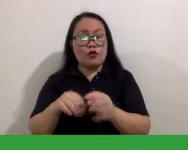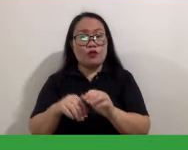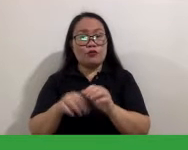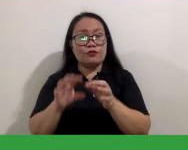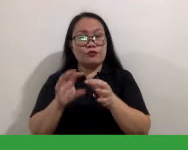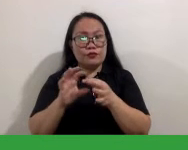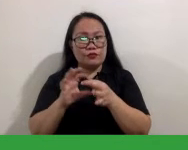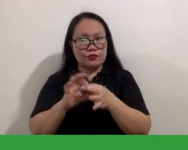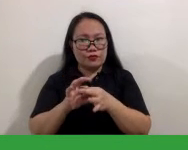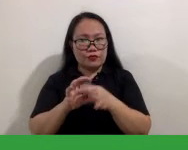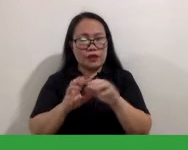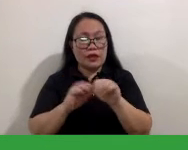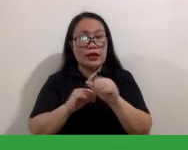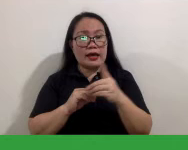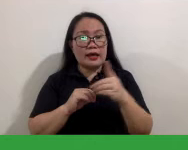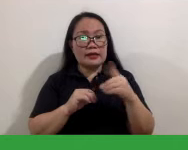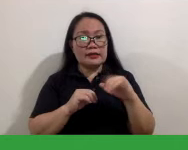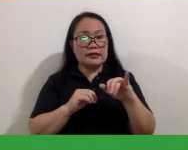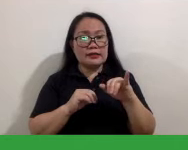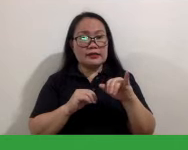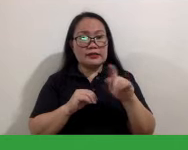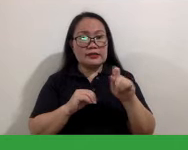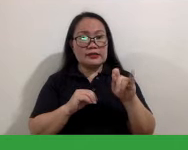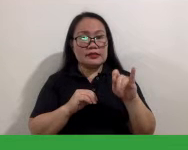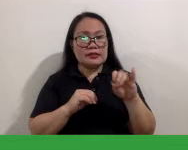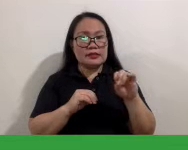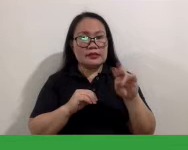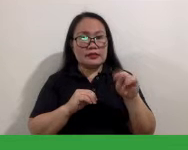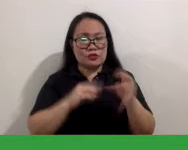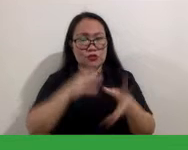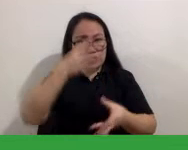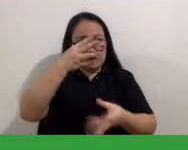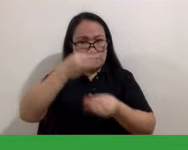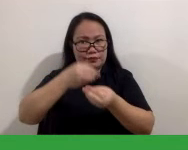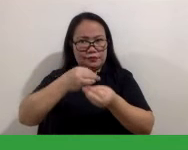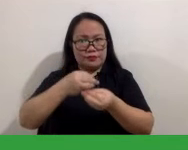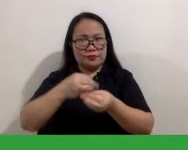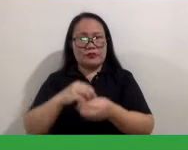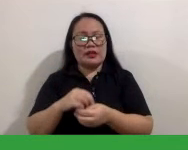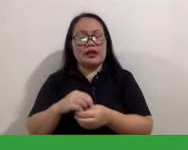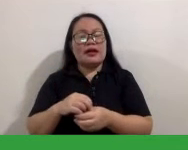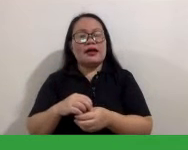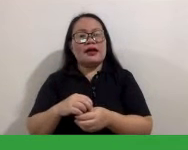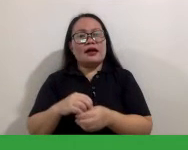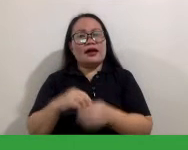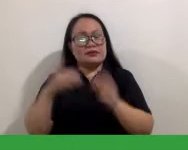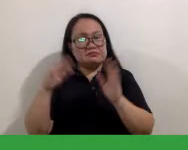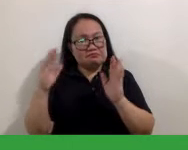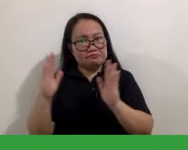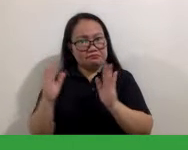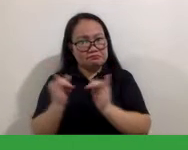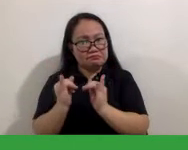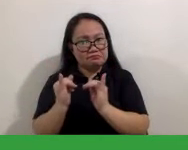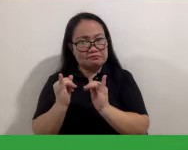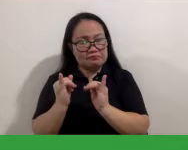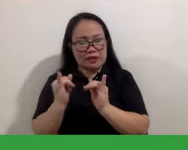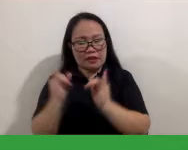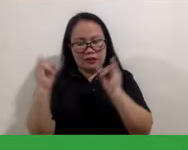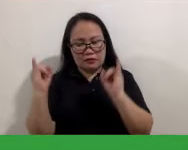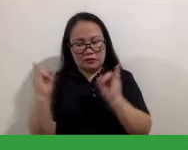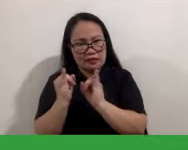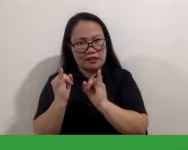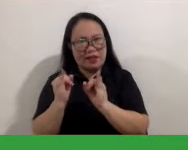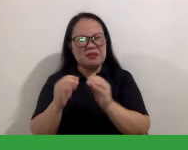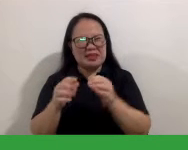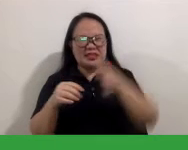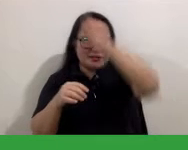siya tinawag na identity. Identity element kasi additive identity property. So, kapag itong property na to